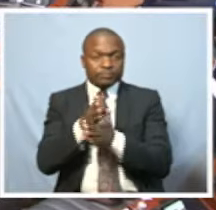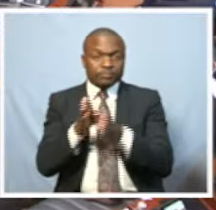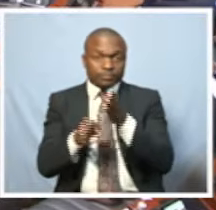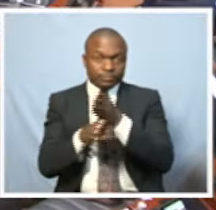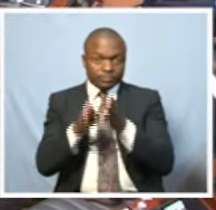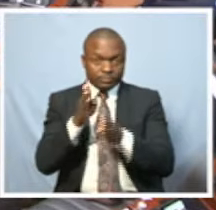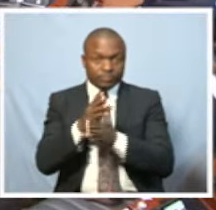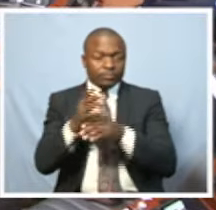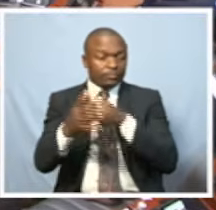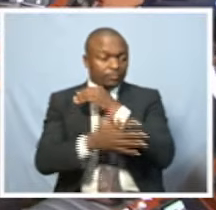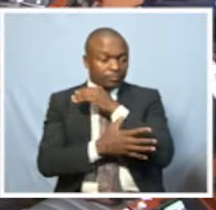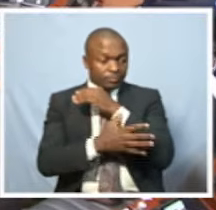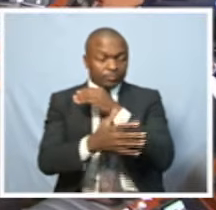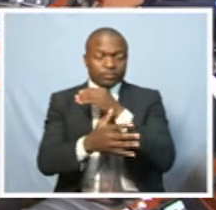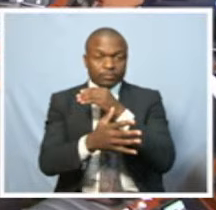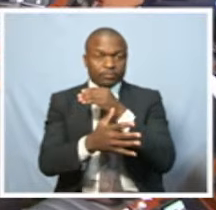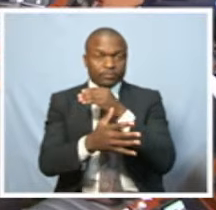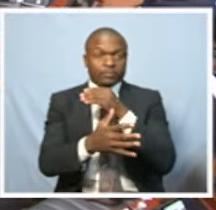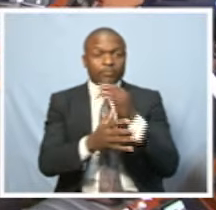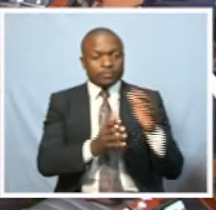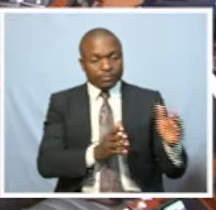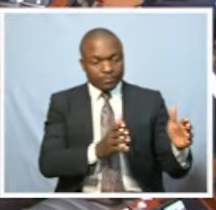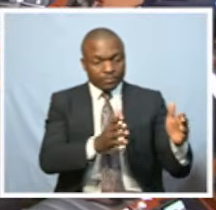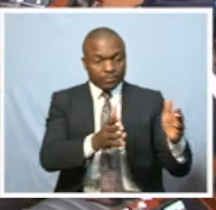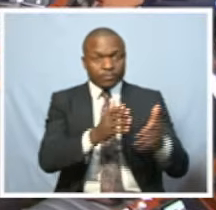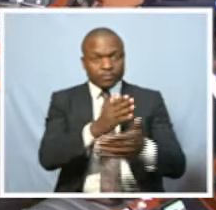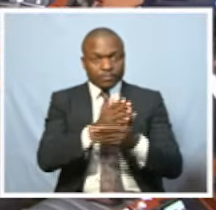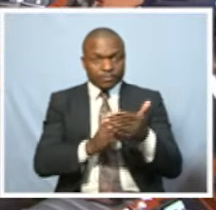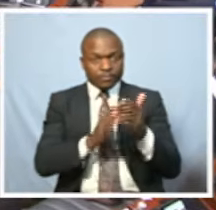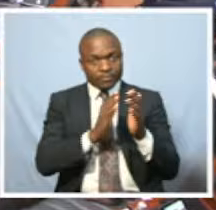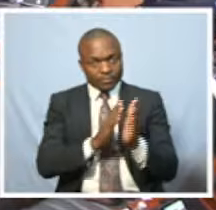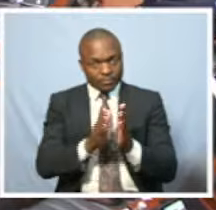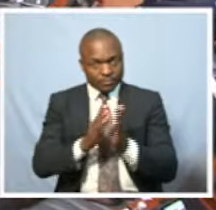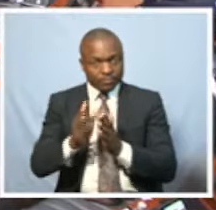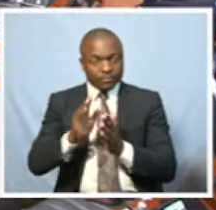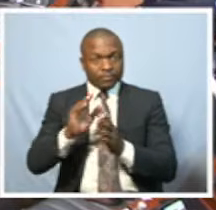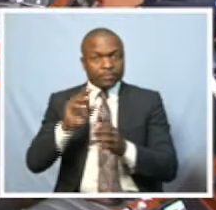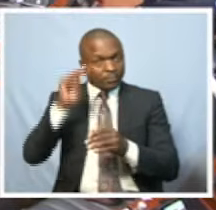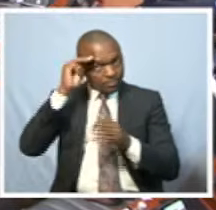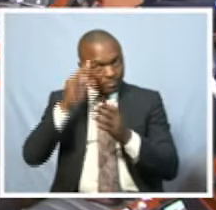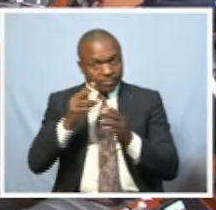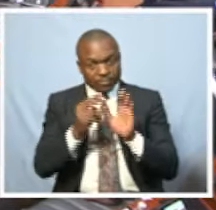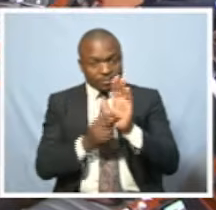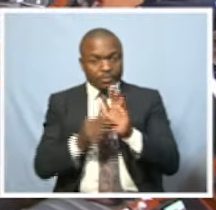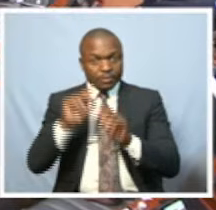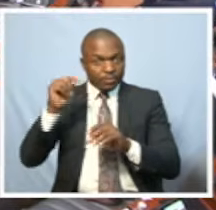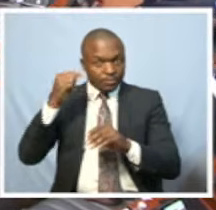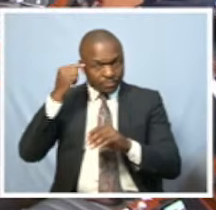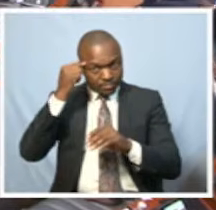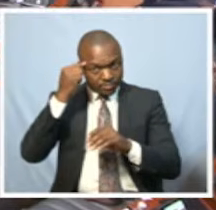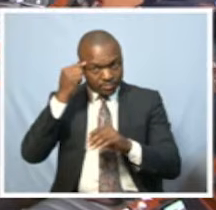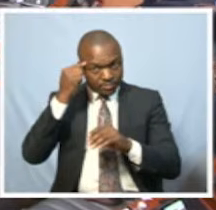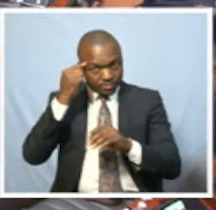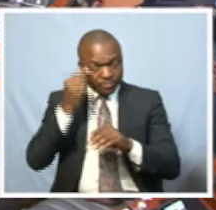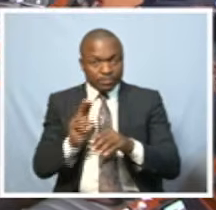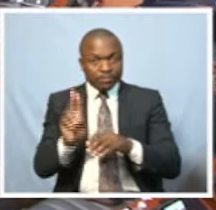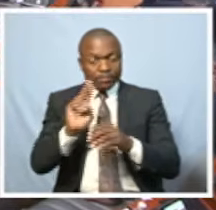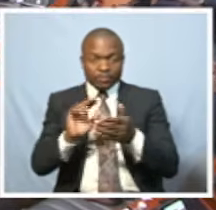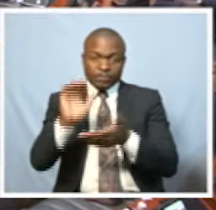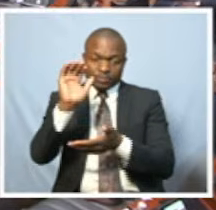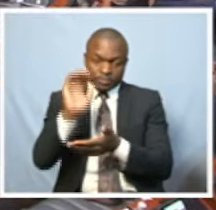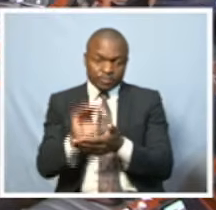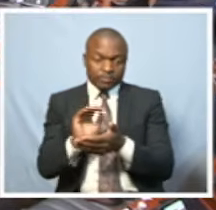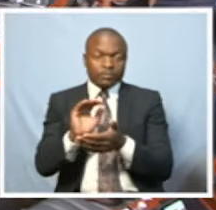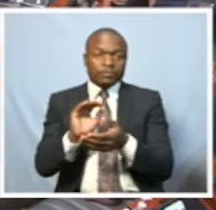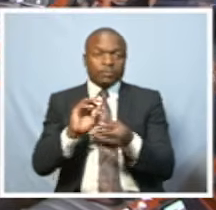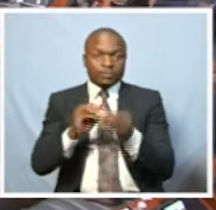of maternity annexes. So these are some of the measures the minister indicated that government was taking to reduce